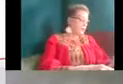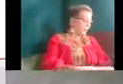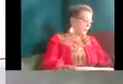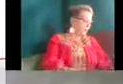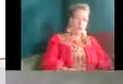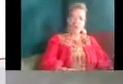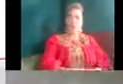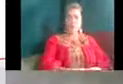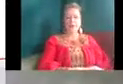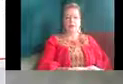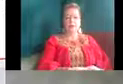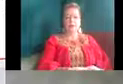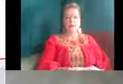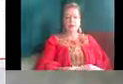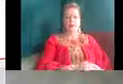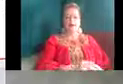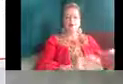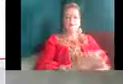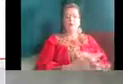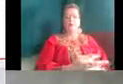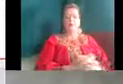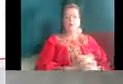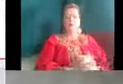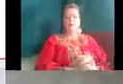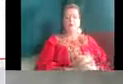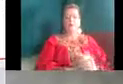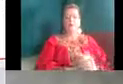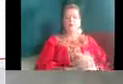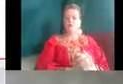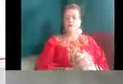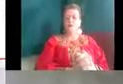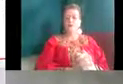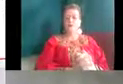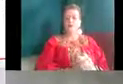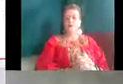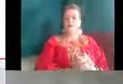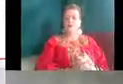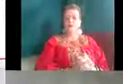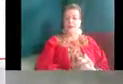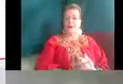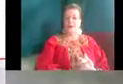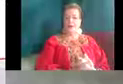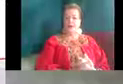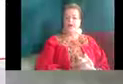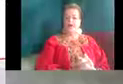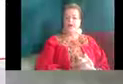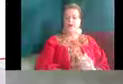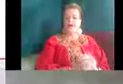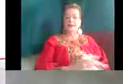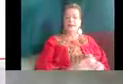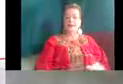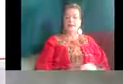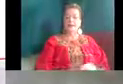so these are personal pagers um and they can be used from 40 to 100 feet away and